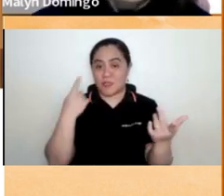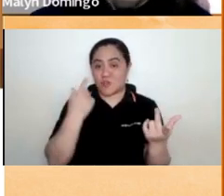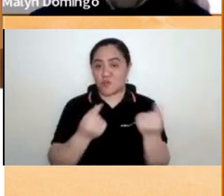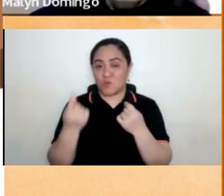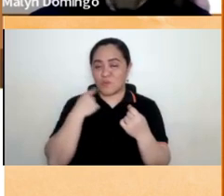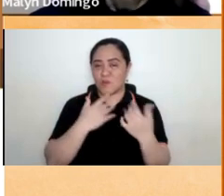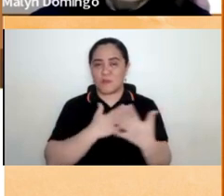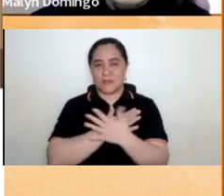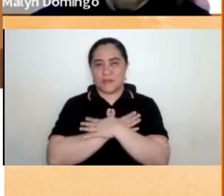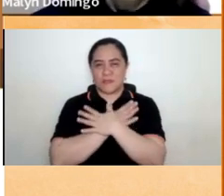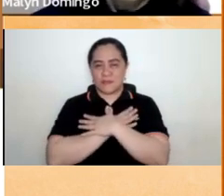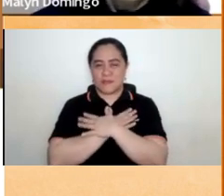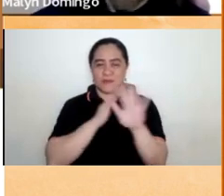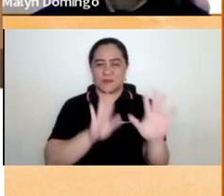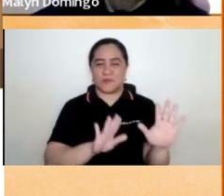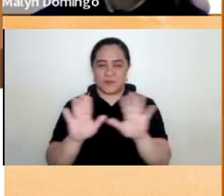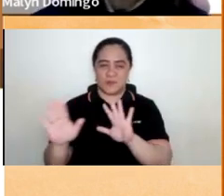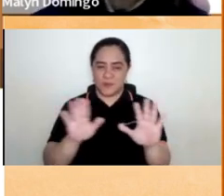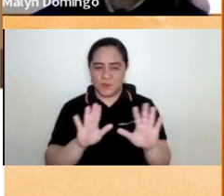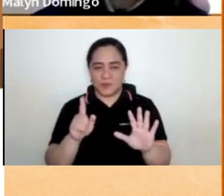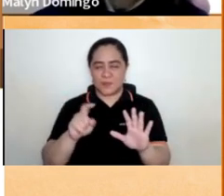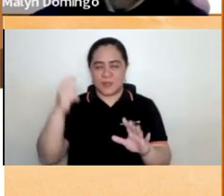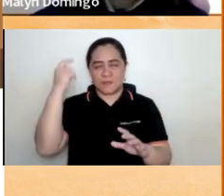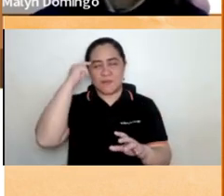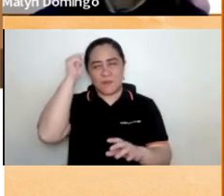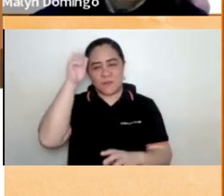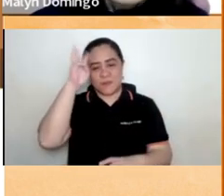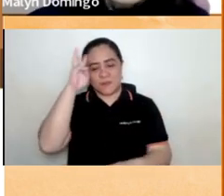and mindfulness practices.